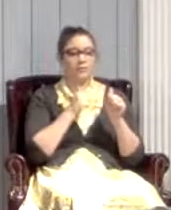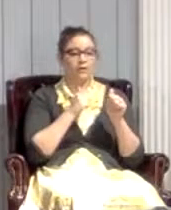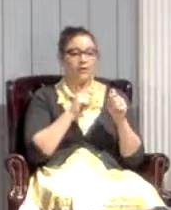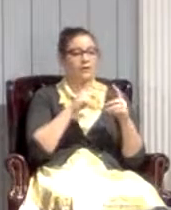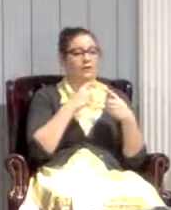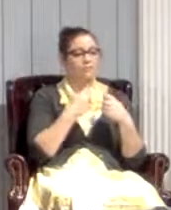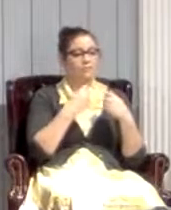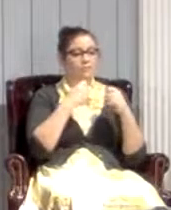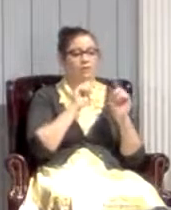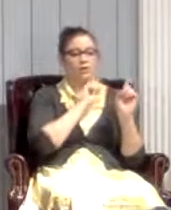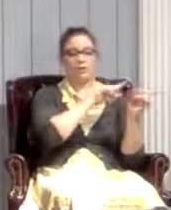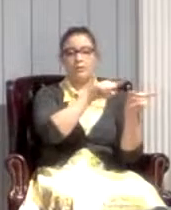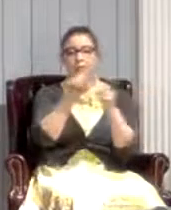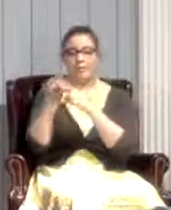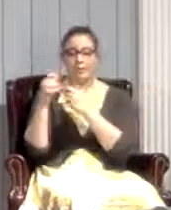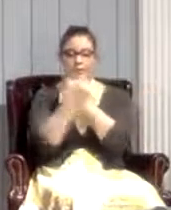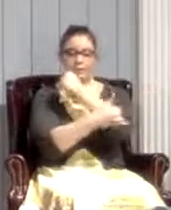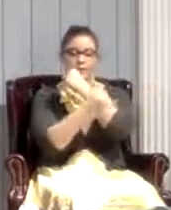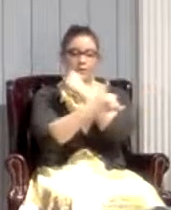cause problems in churches